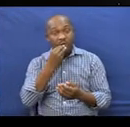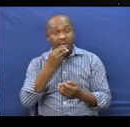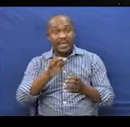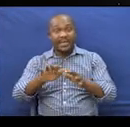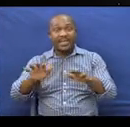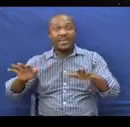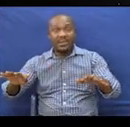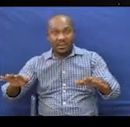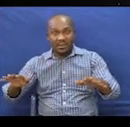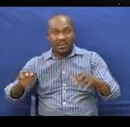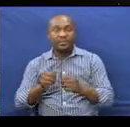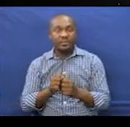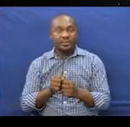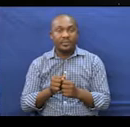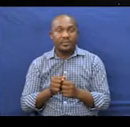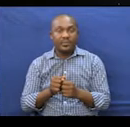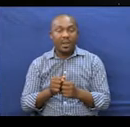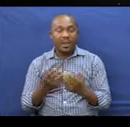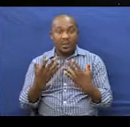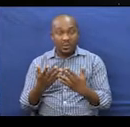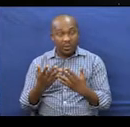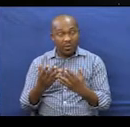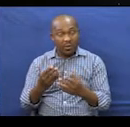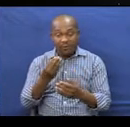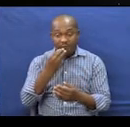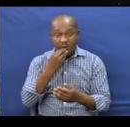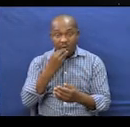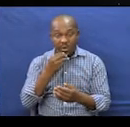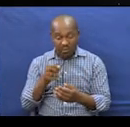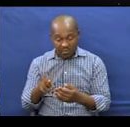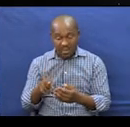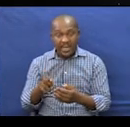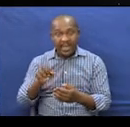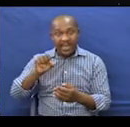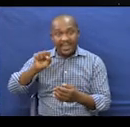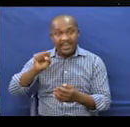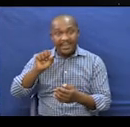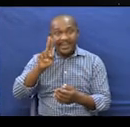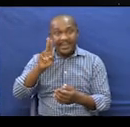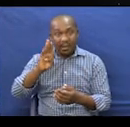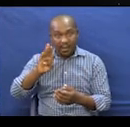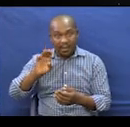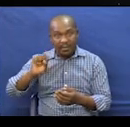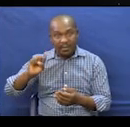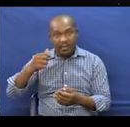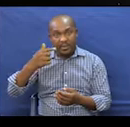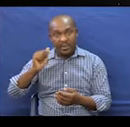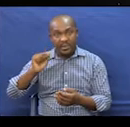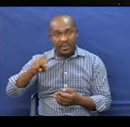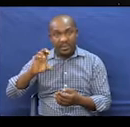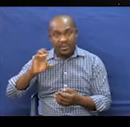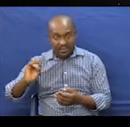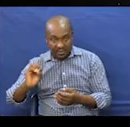by definition, food substance are the materials which, when taken in, absorbed